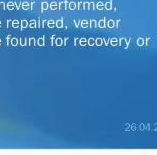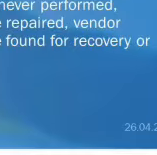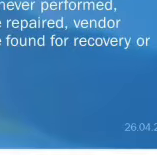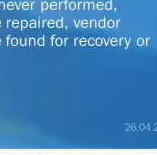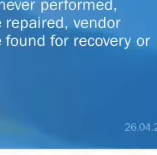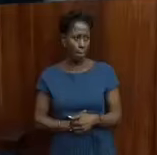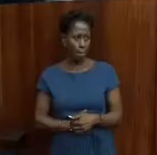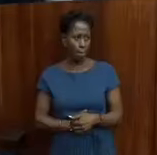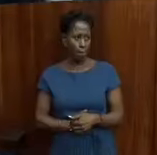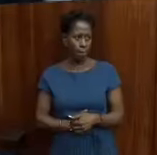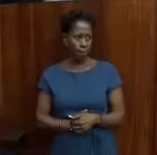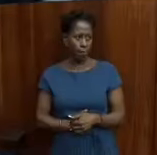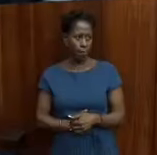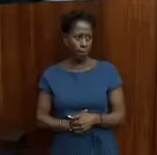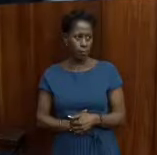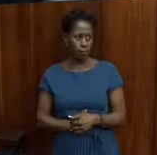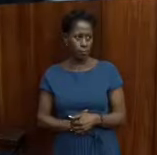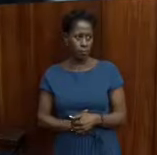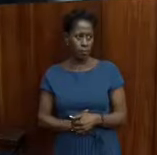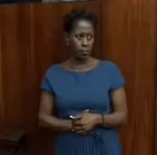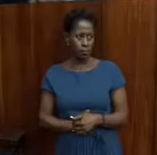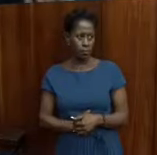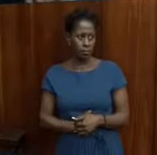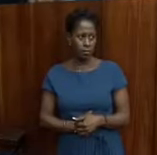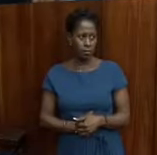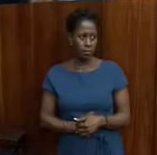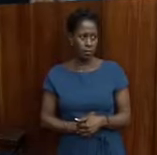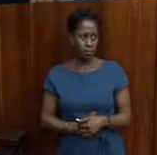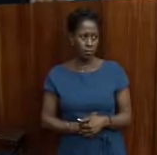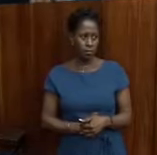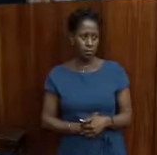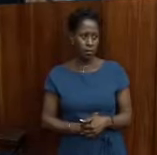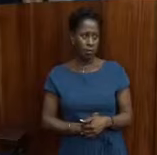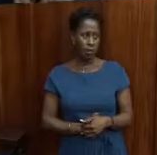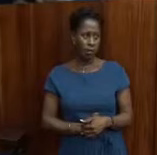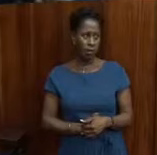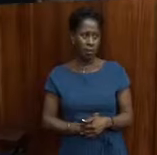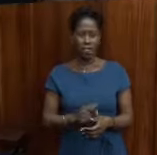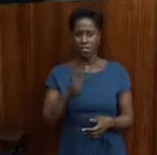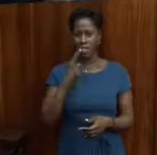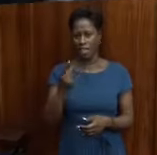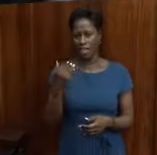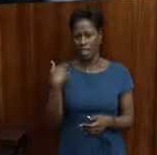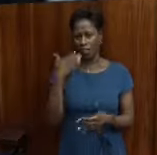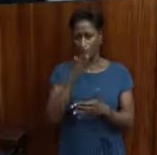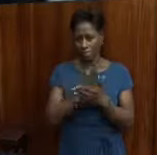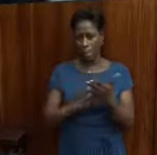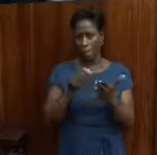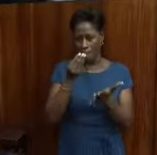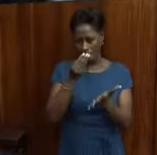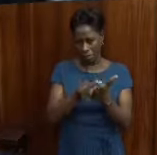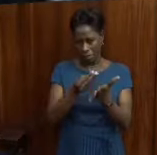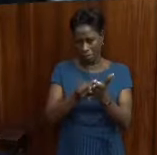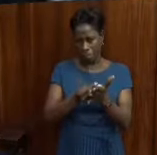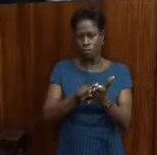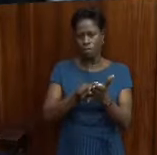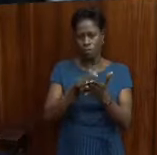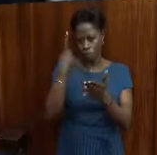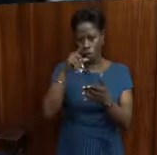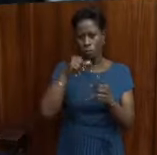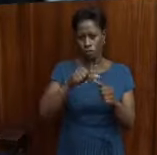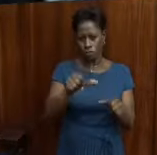The dredging fund has been depleted and today has a balance of only 2.6 million.